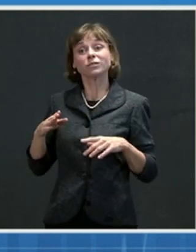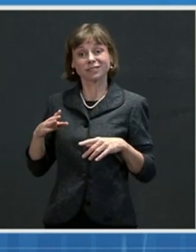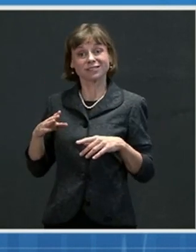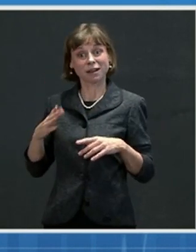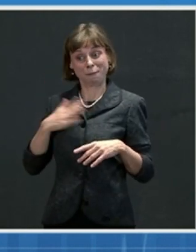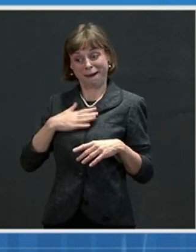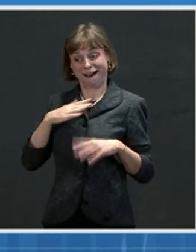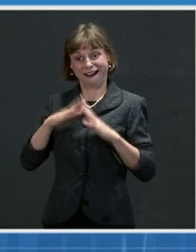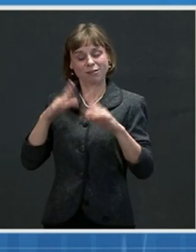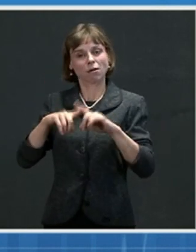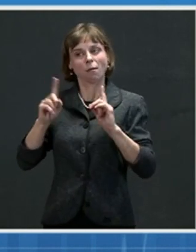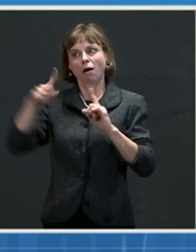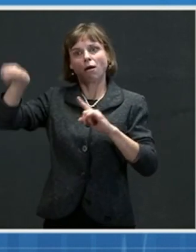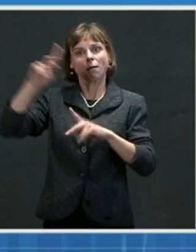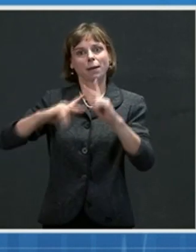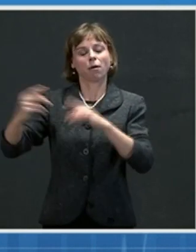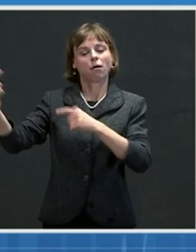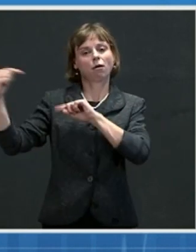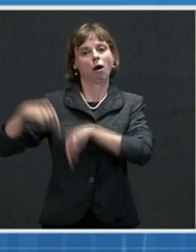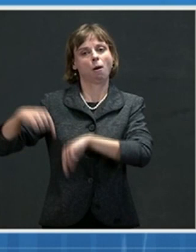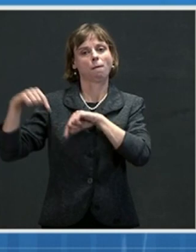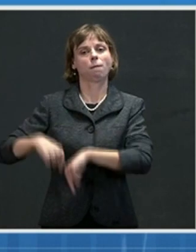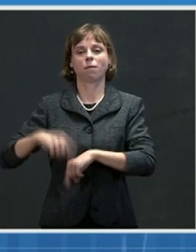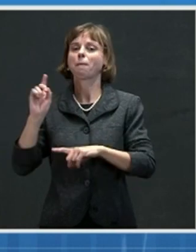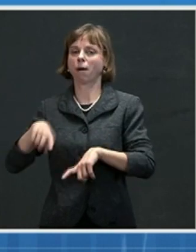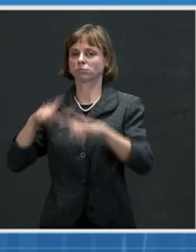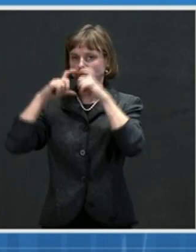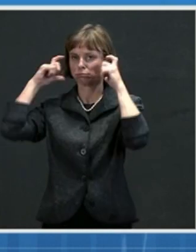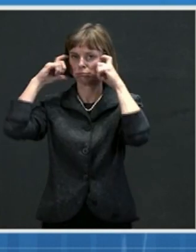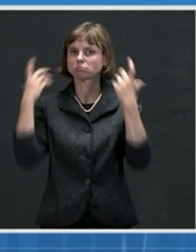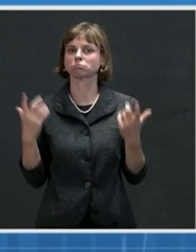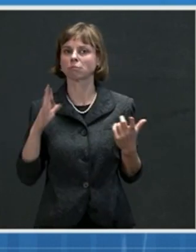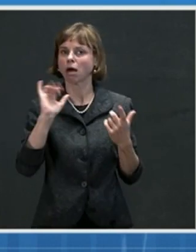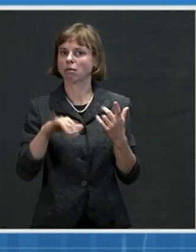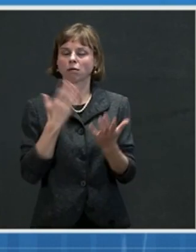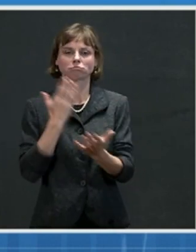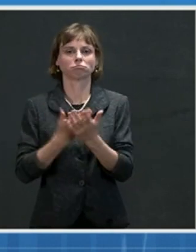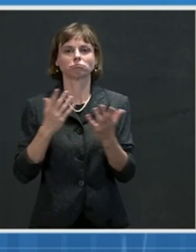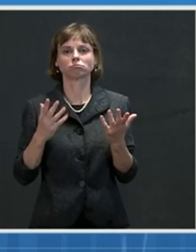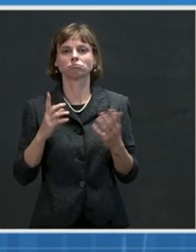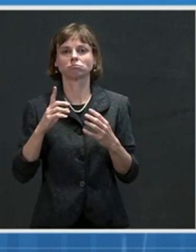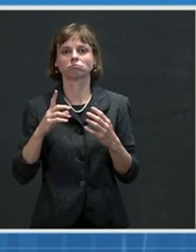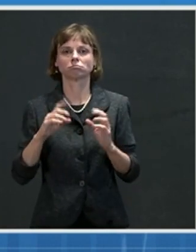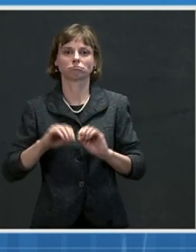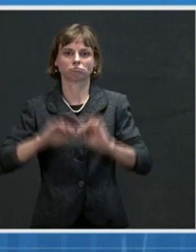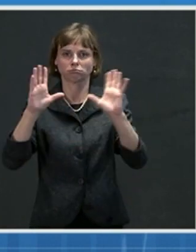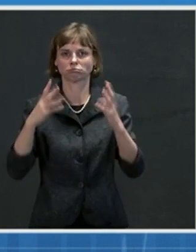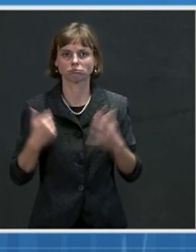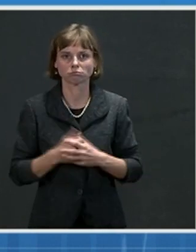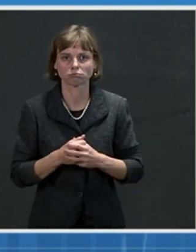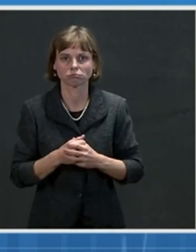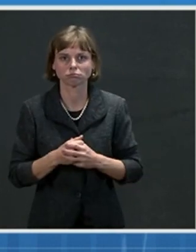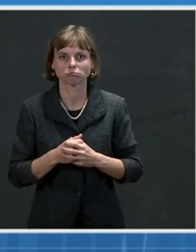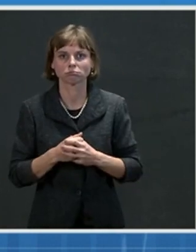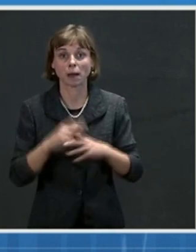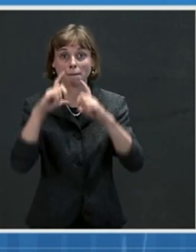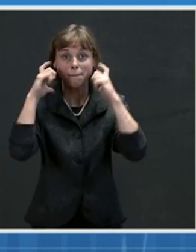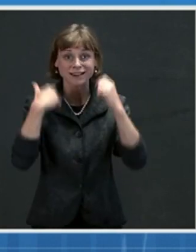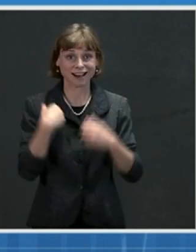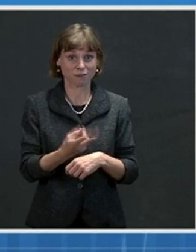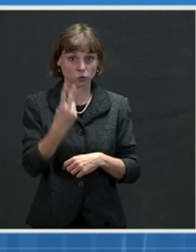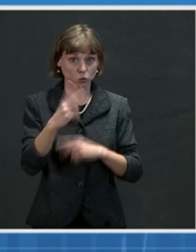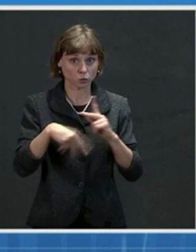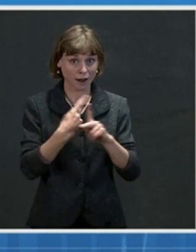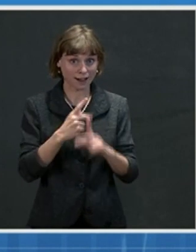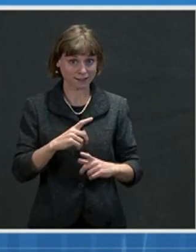our ongoing concern about new variants spreading in the United States. Masks offer 2 kinds of protection. When